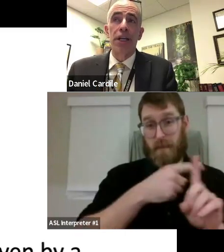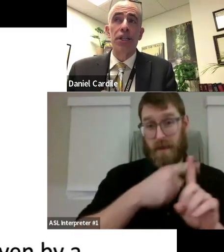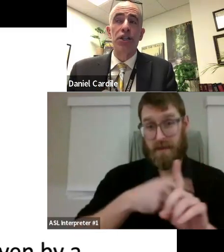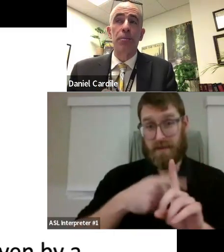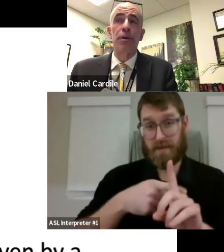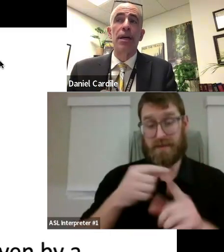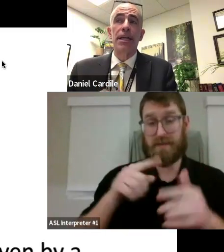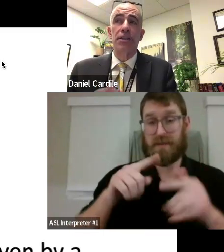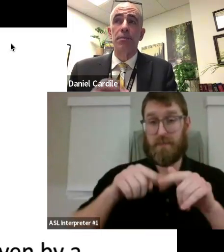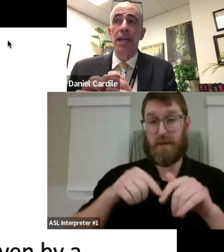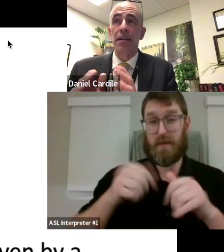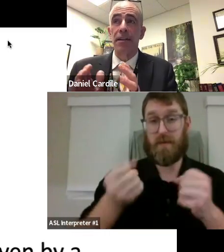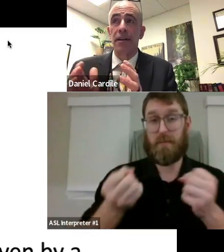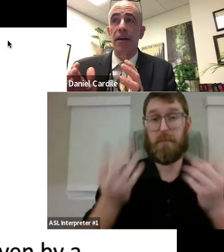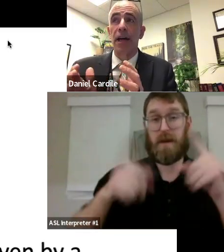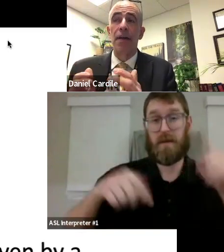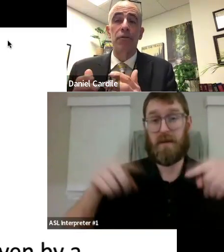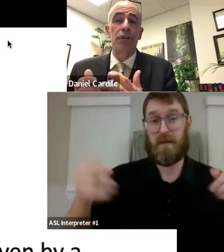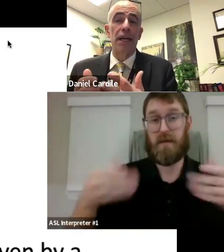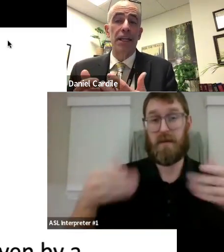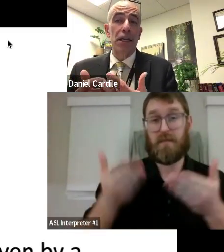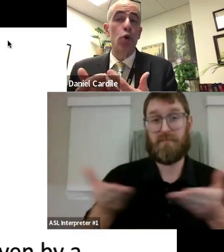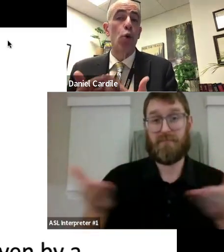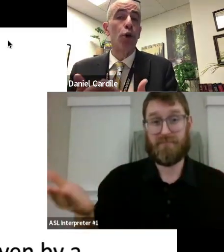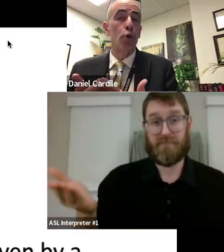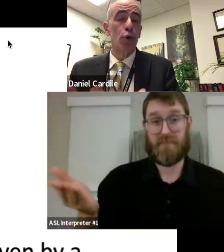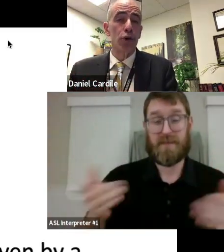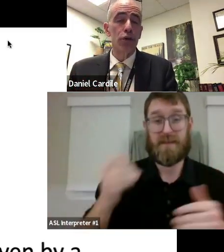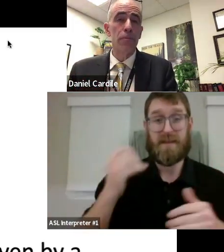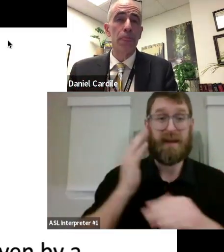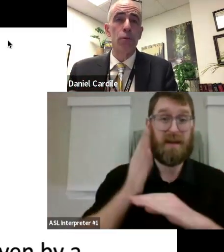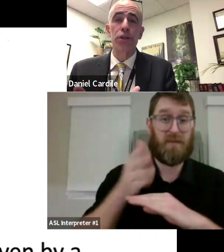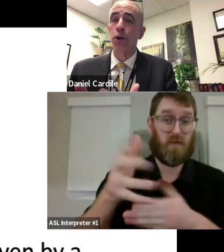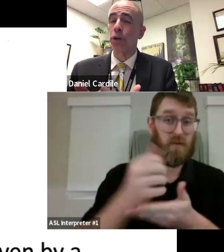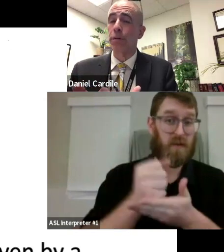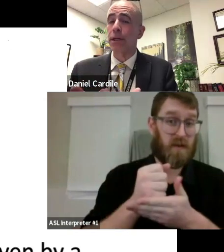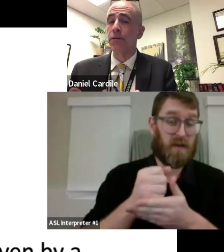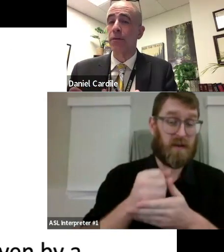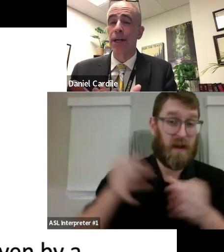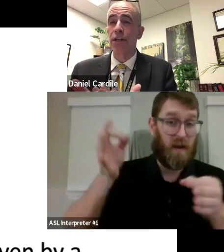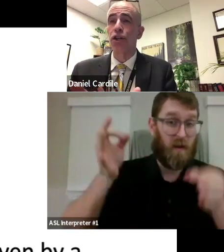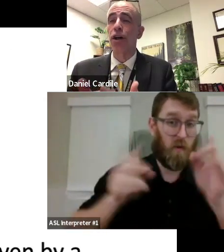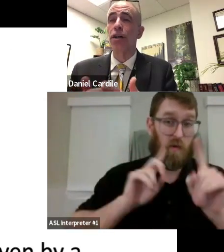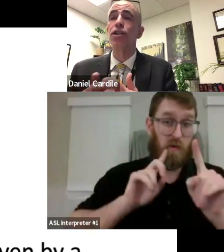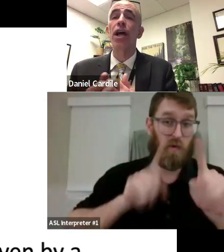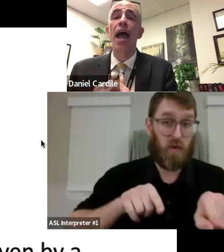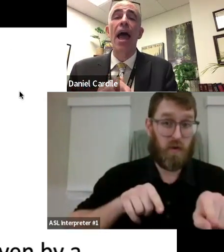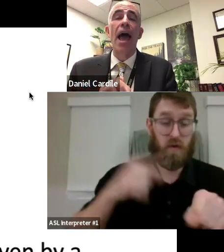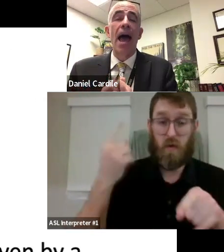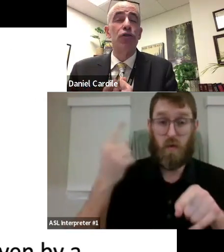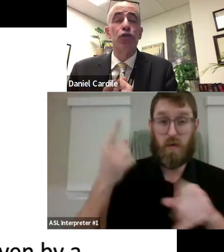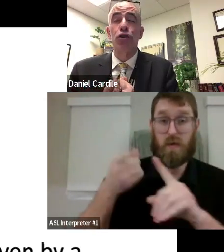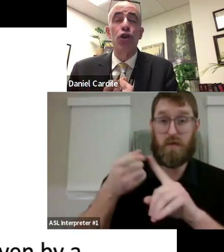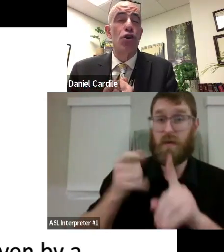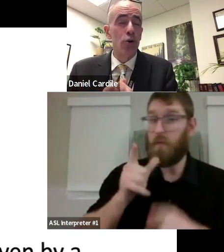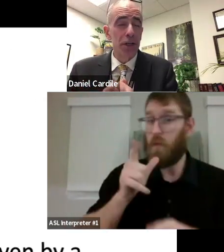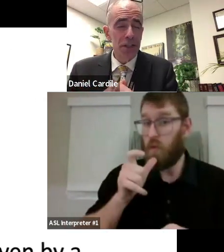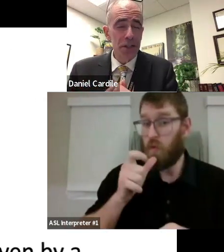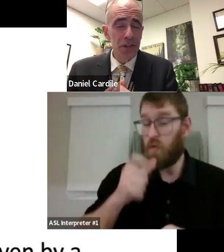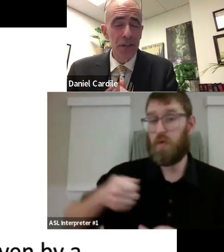And guardianship is obtained after getting a court order, which can only be given by a judge,